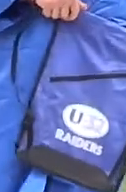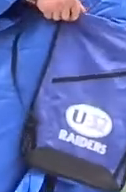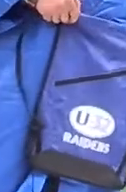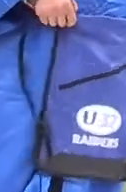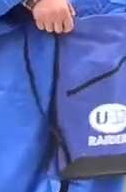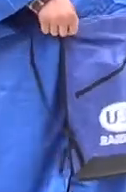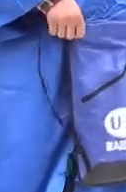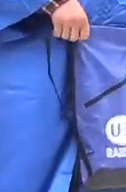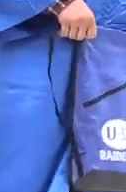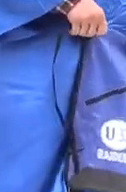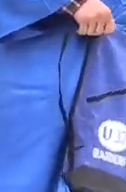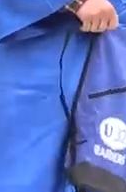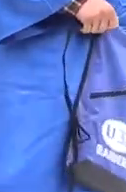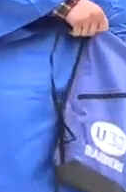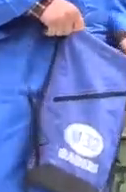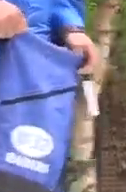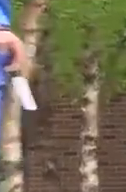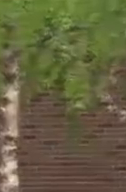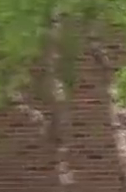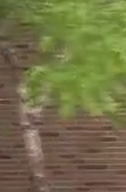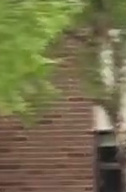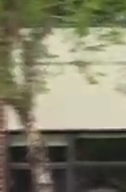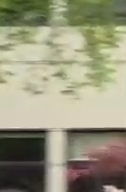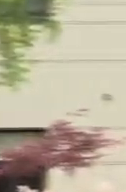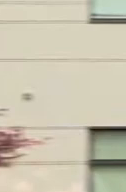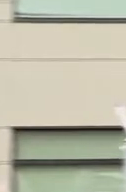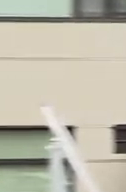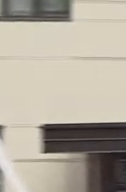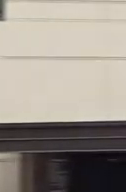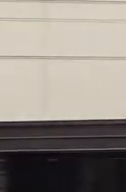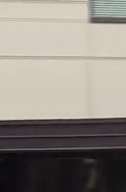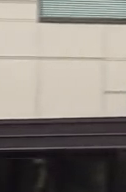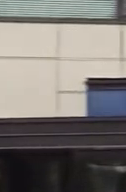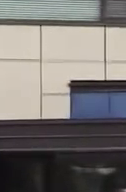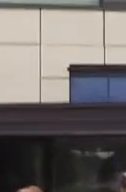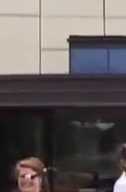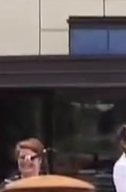It's excitement. It was too much.